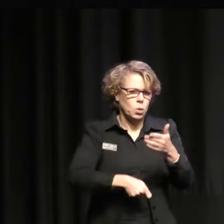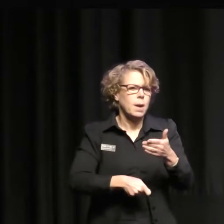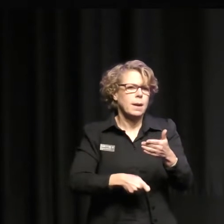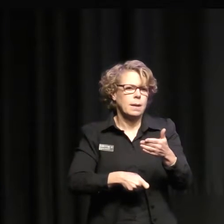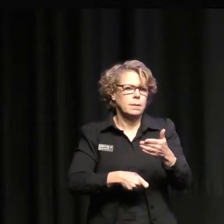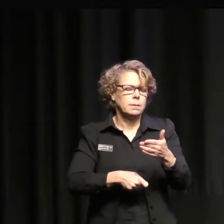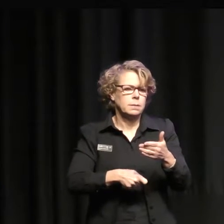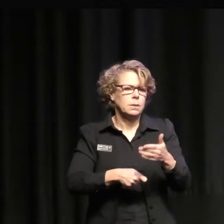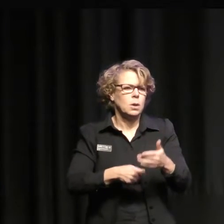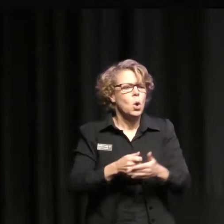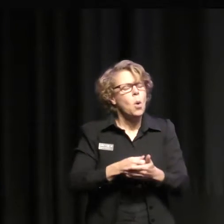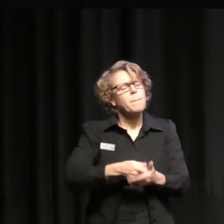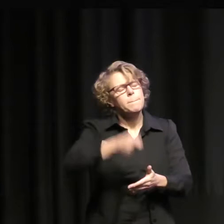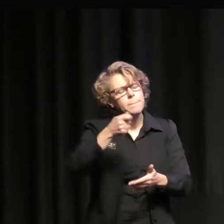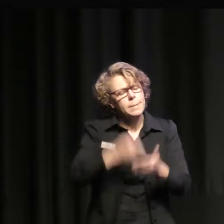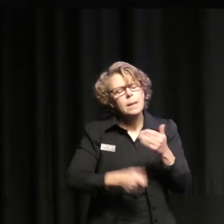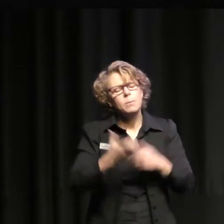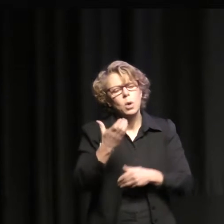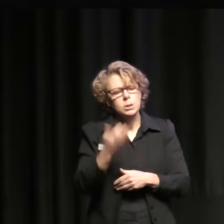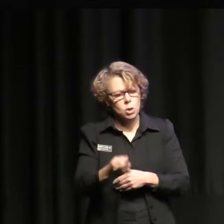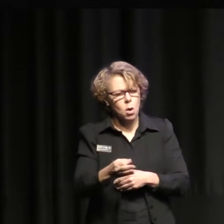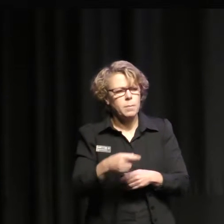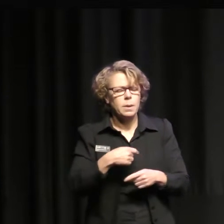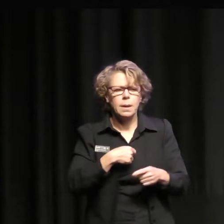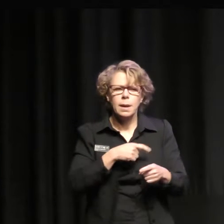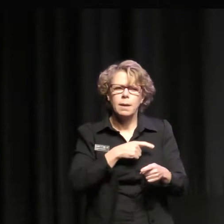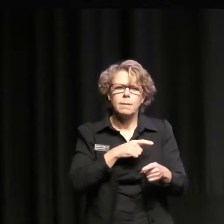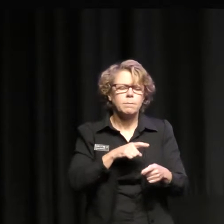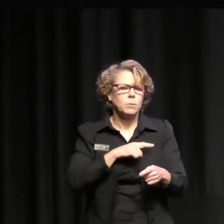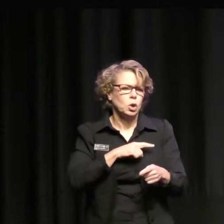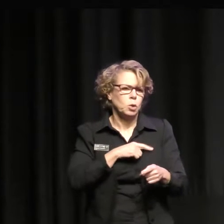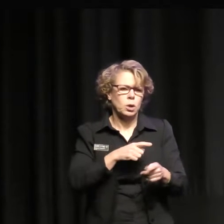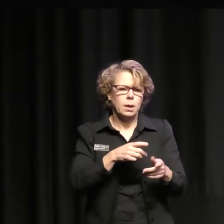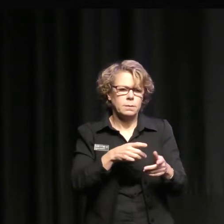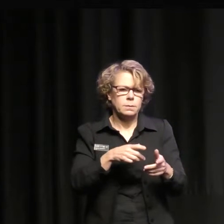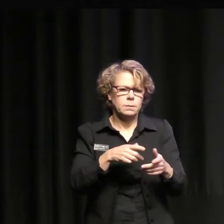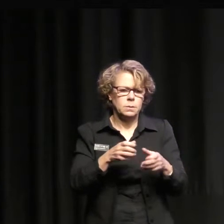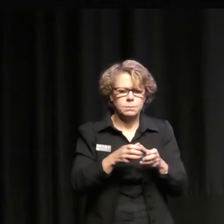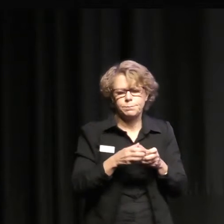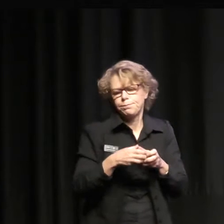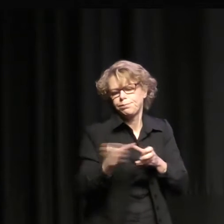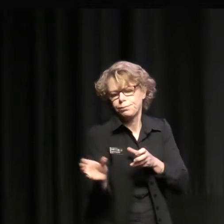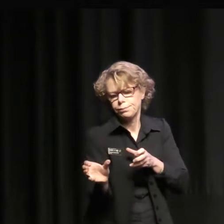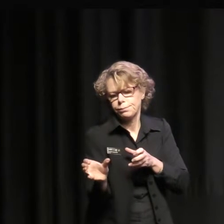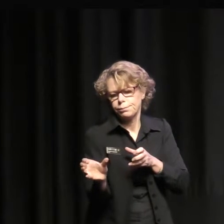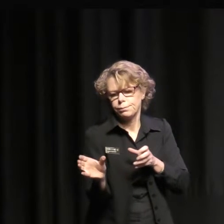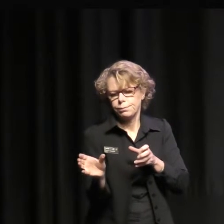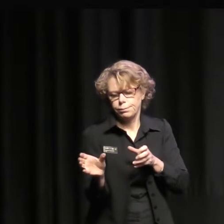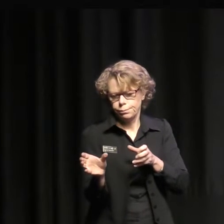Citizenship is an exclusionary concept and therefore always